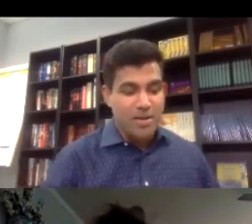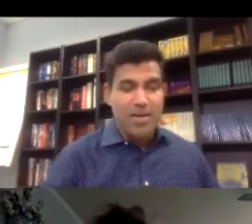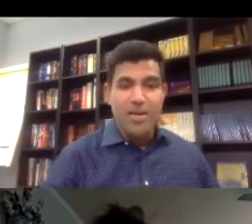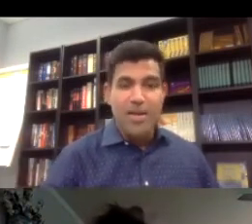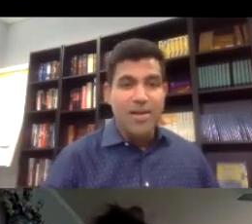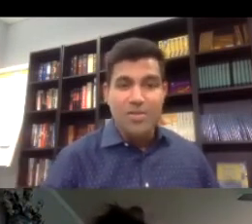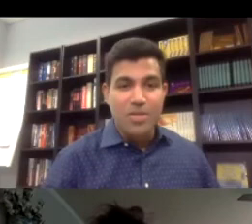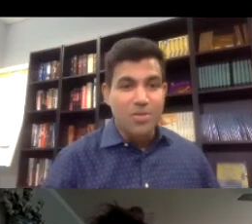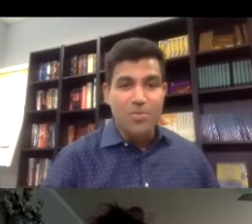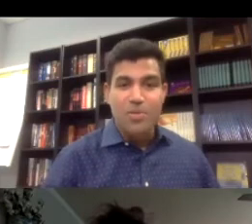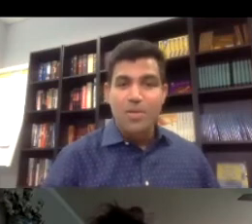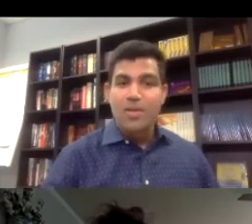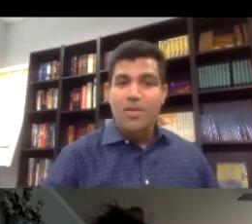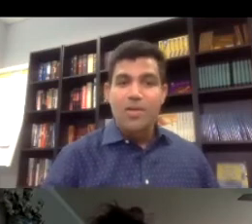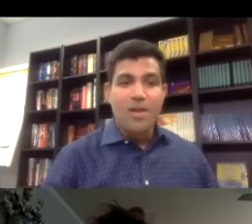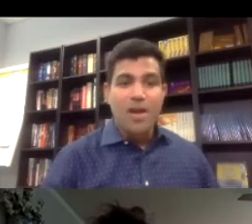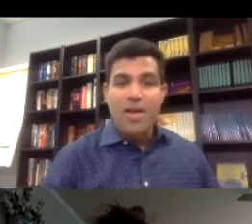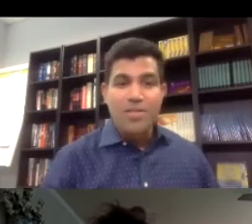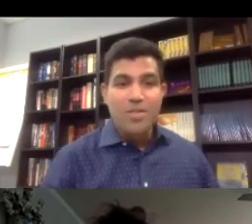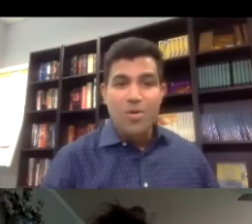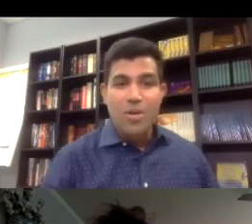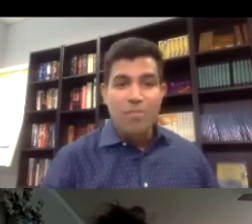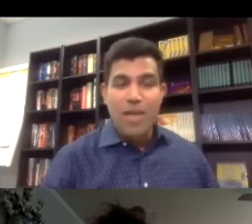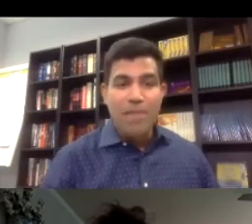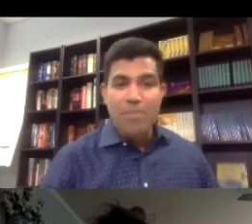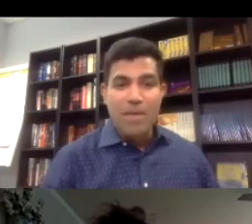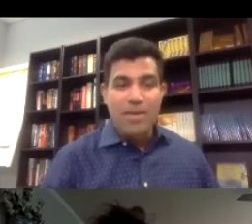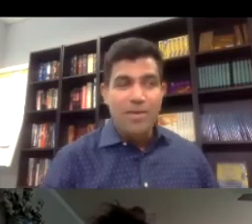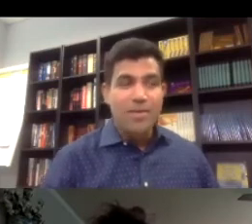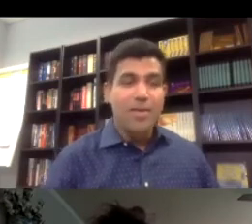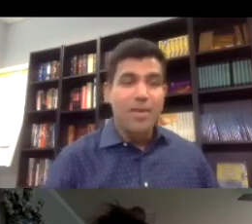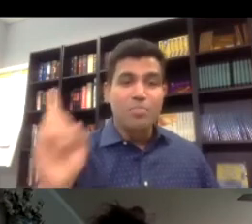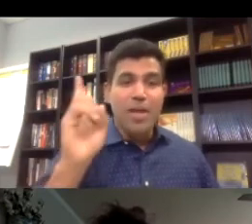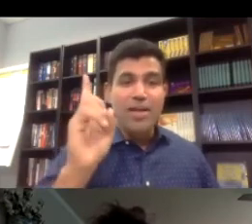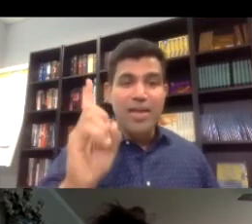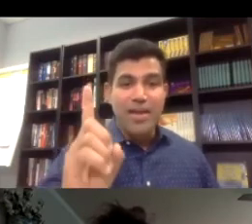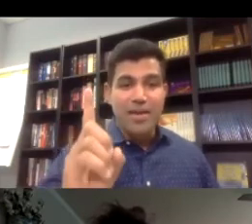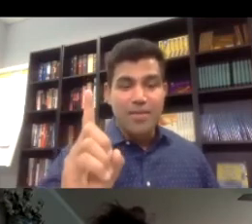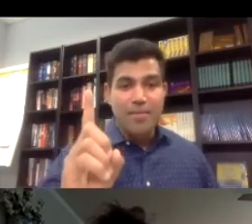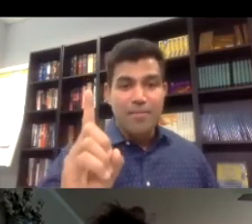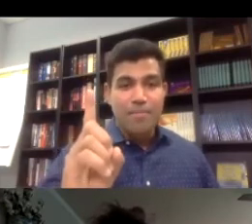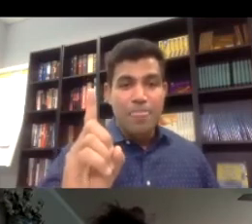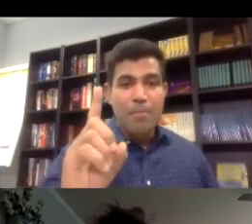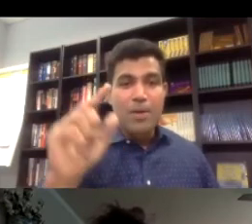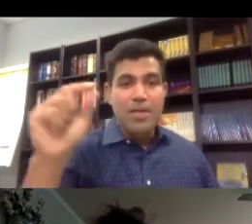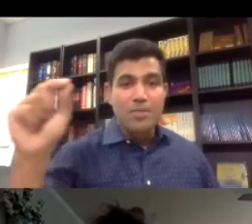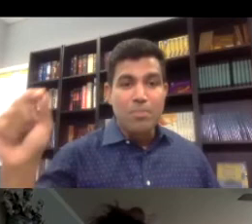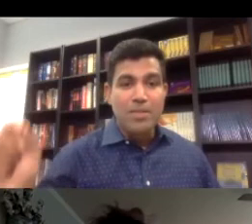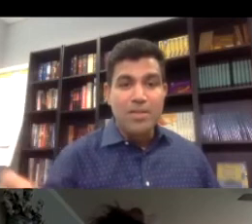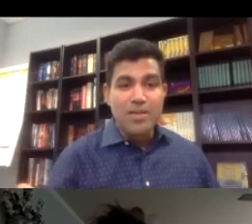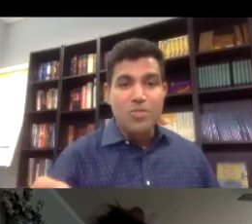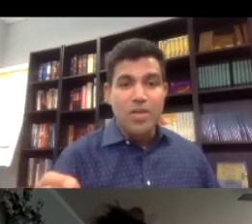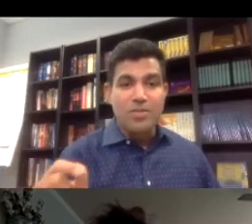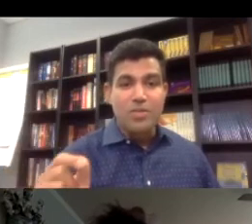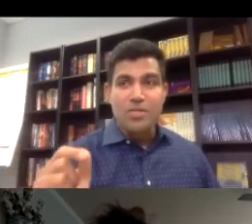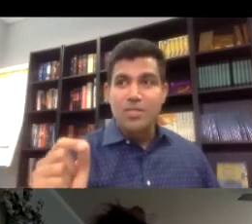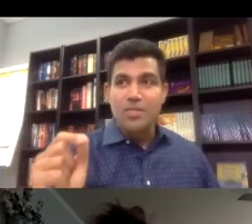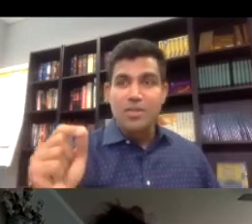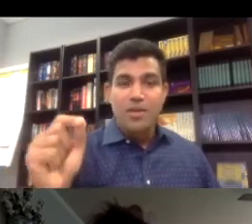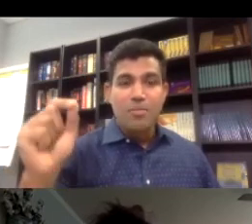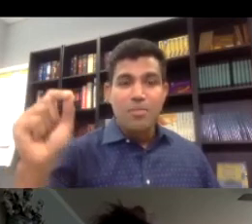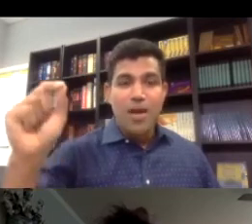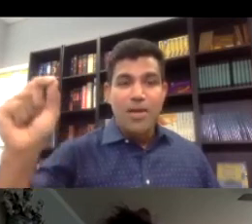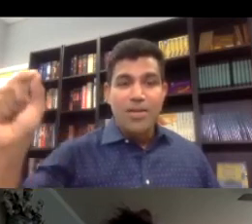mind. I guarantee you, God has not a plan B. He has plan A. But his method